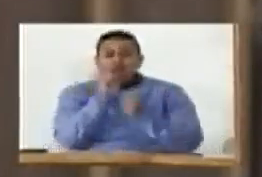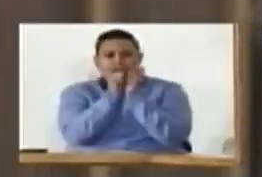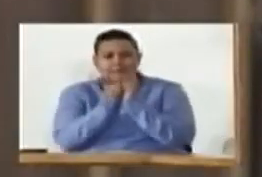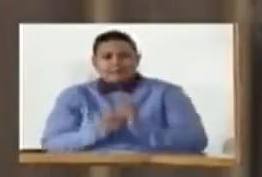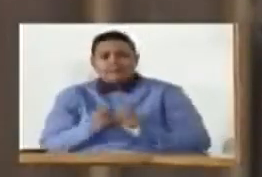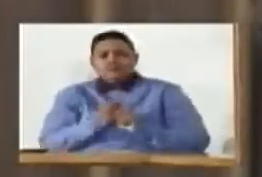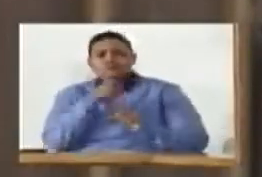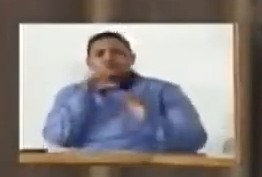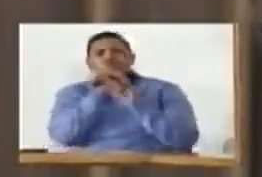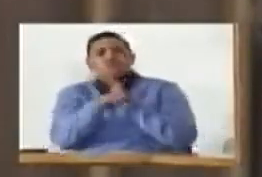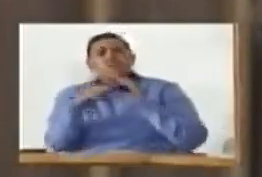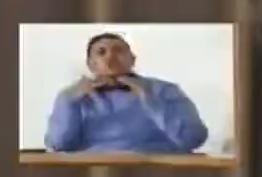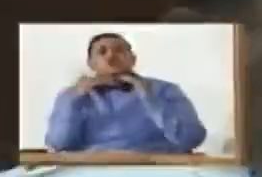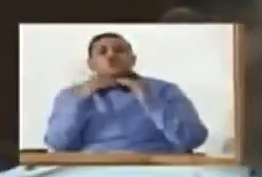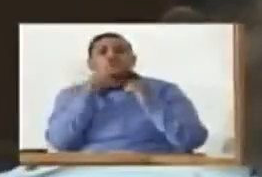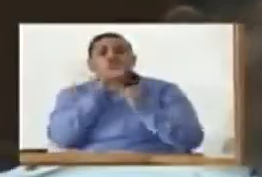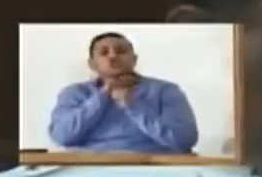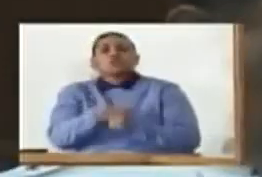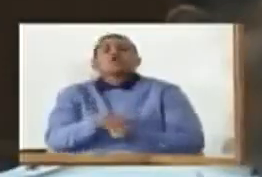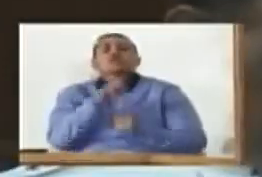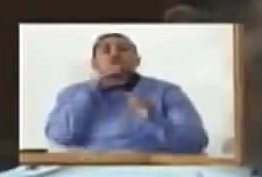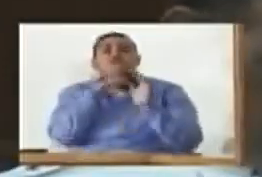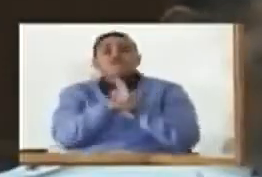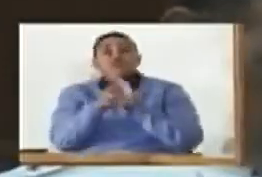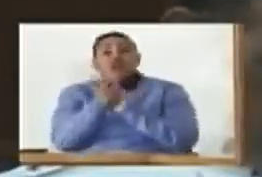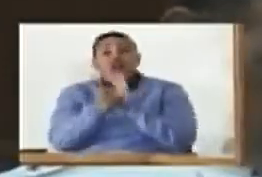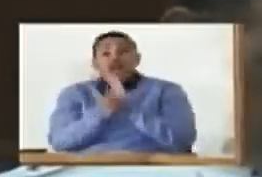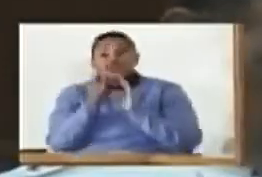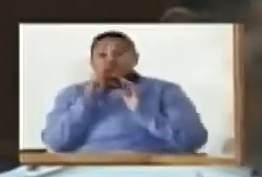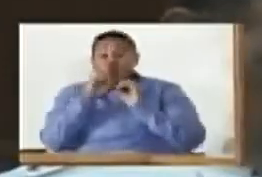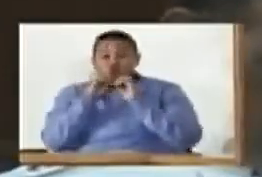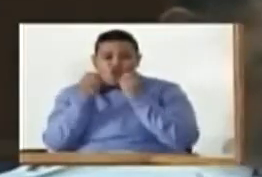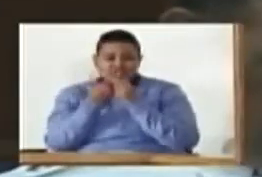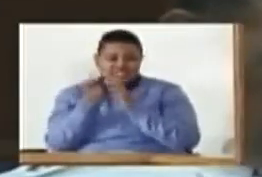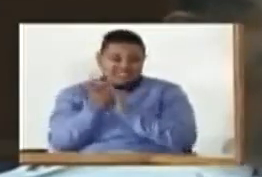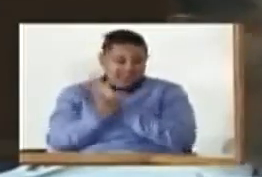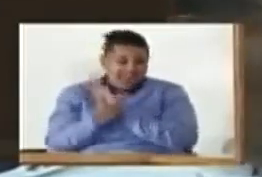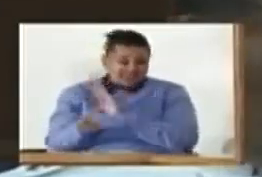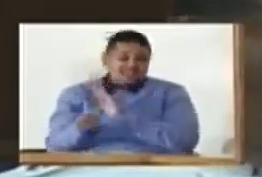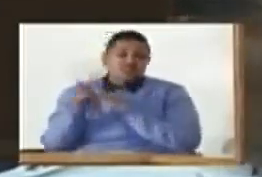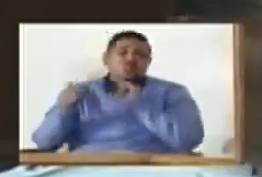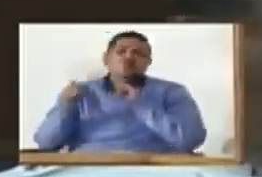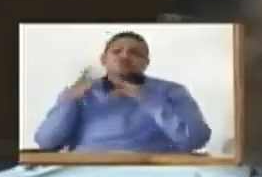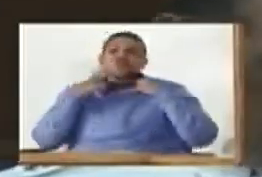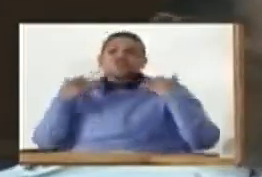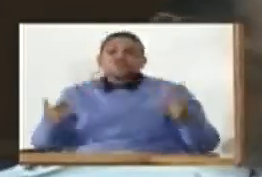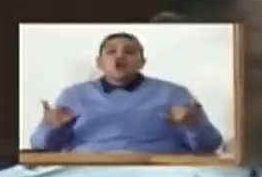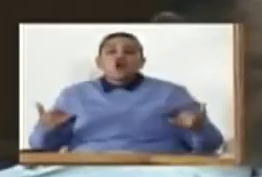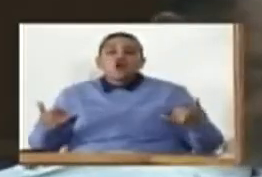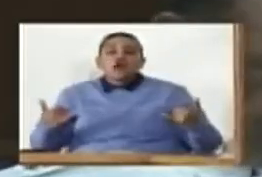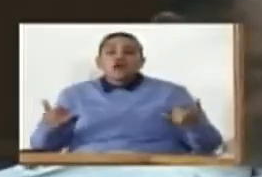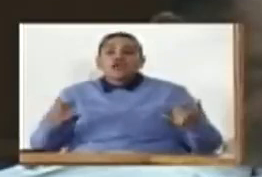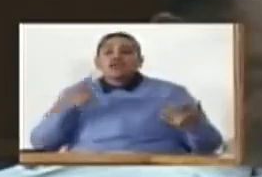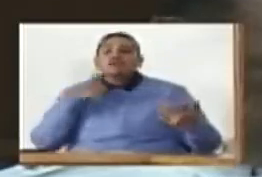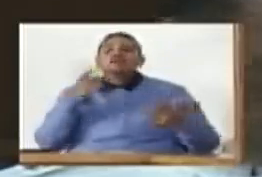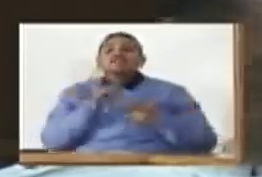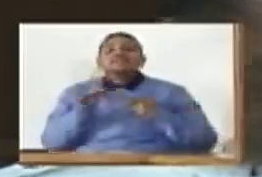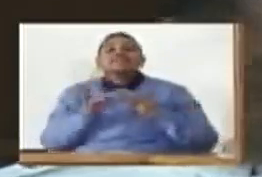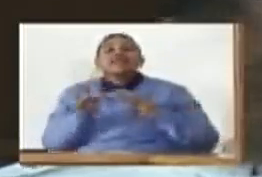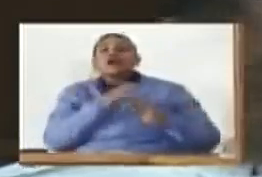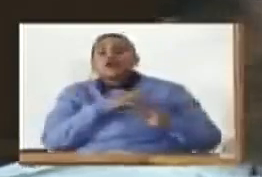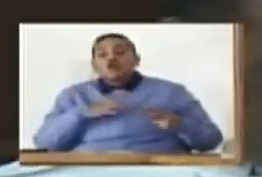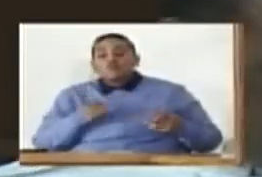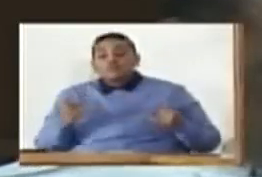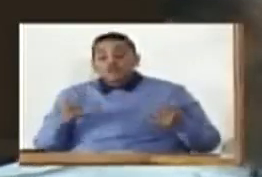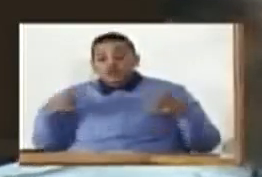Amendments to the Criminal Justice Suppression of Criminal Organizations Act, which is currently before a joint select